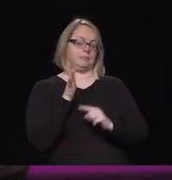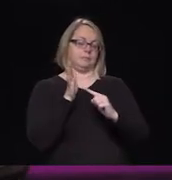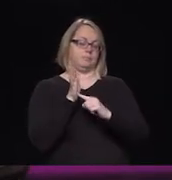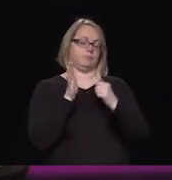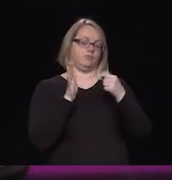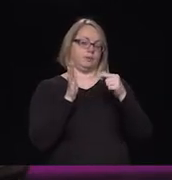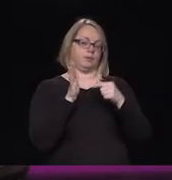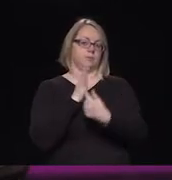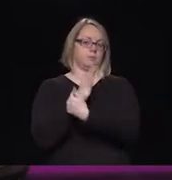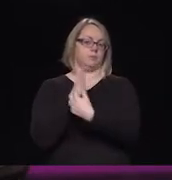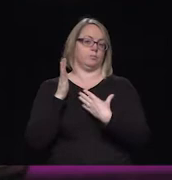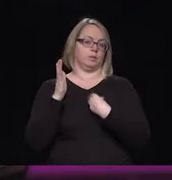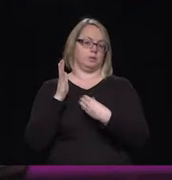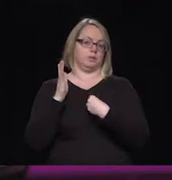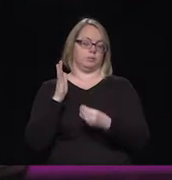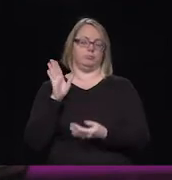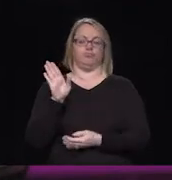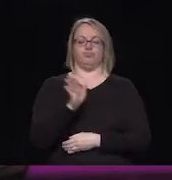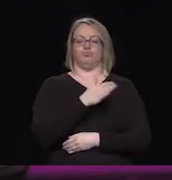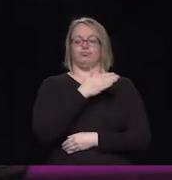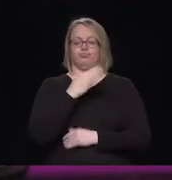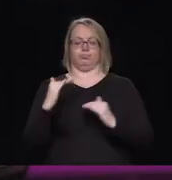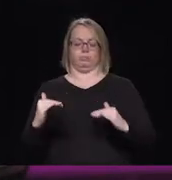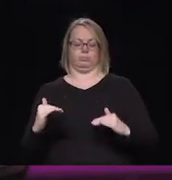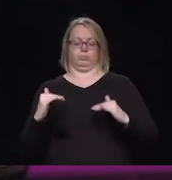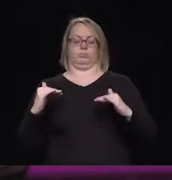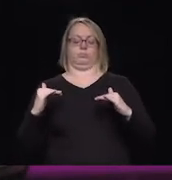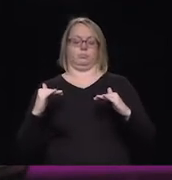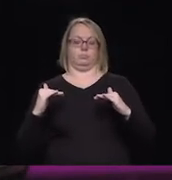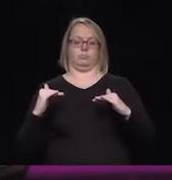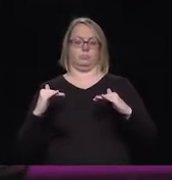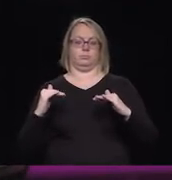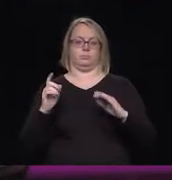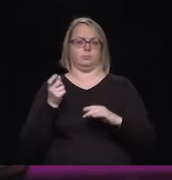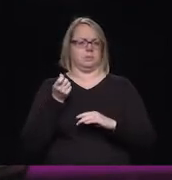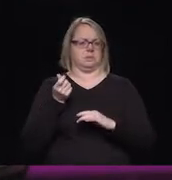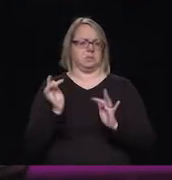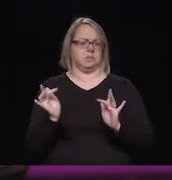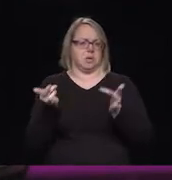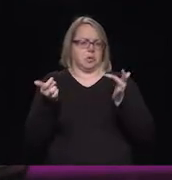side in white, a generous amount of white. The other side in green.